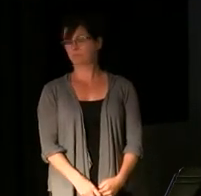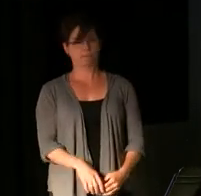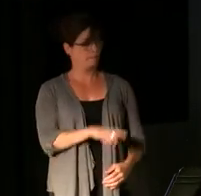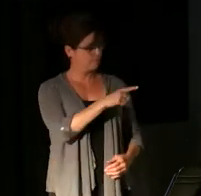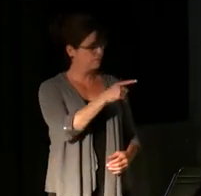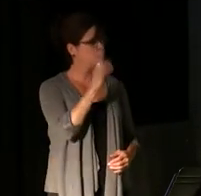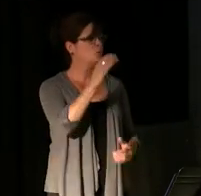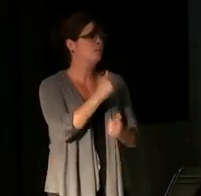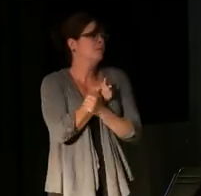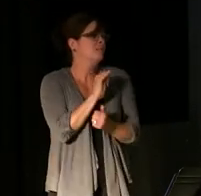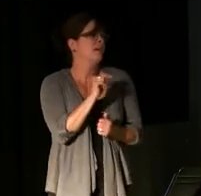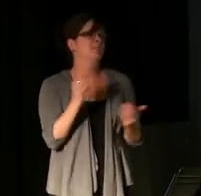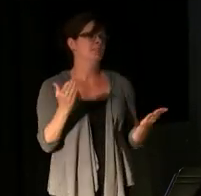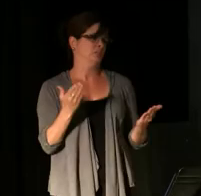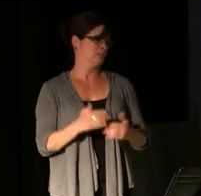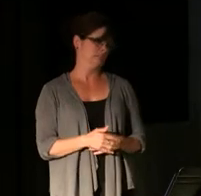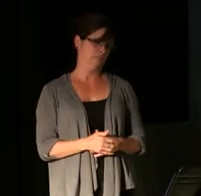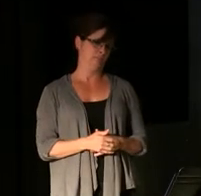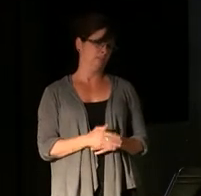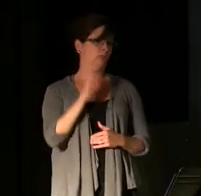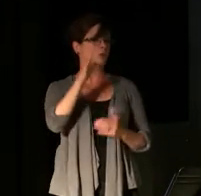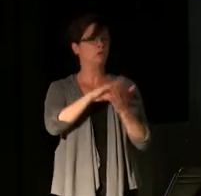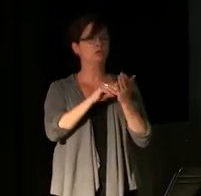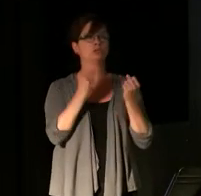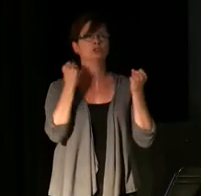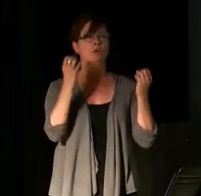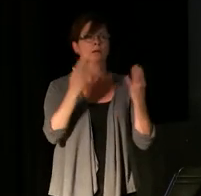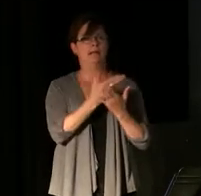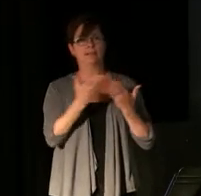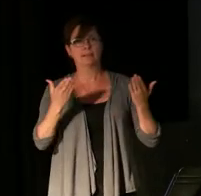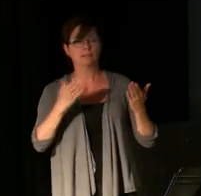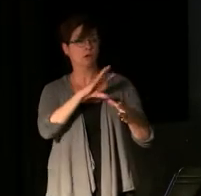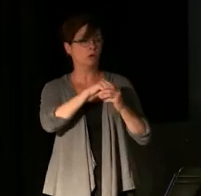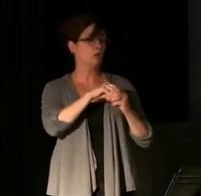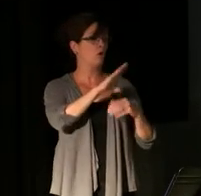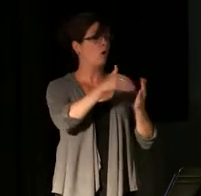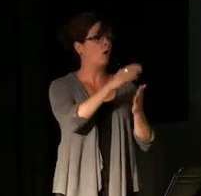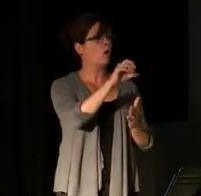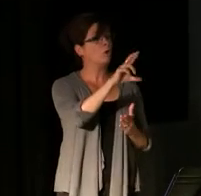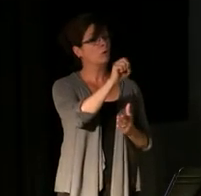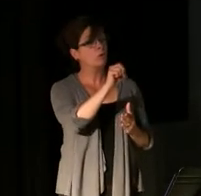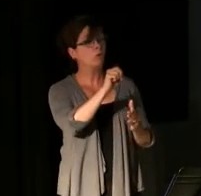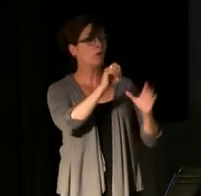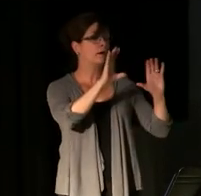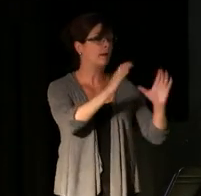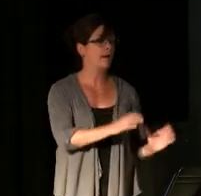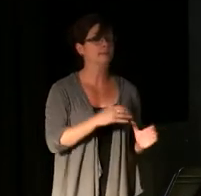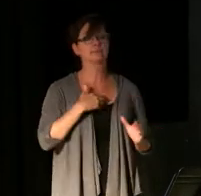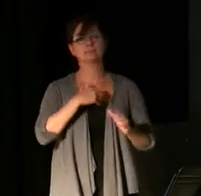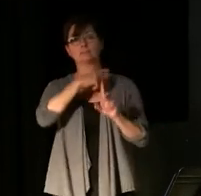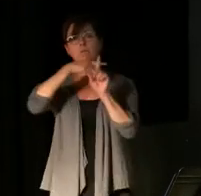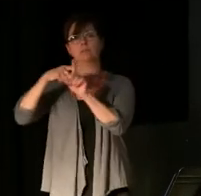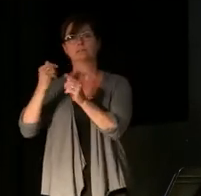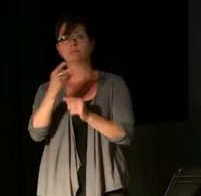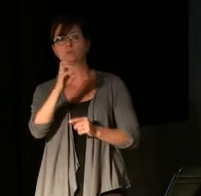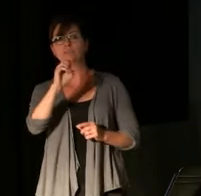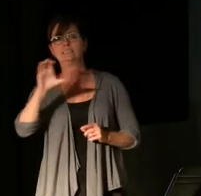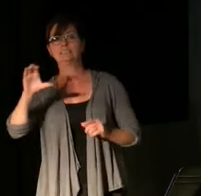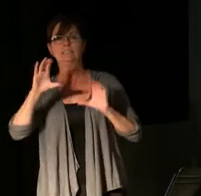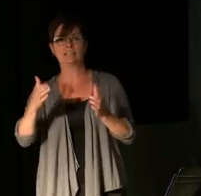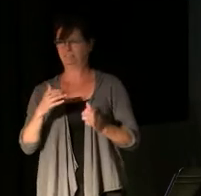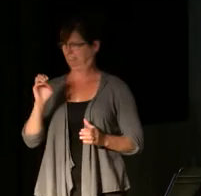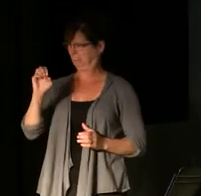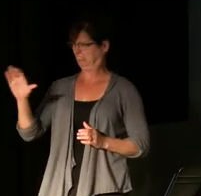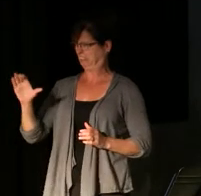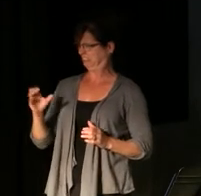You're going to love here. You will learn so many things, including all classes plus a few ECC classes.